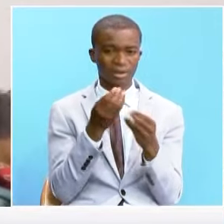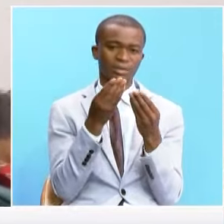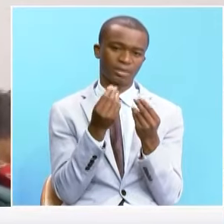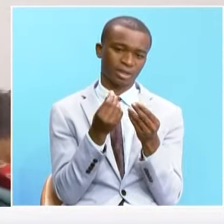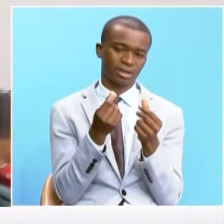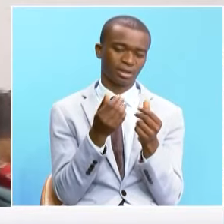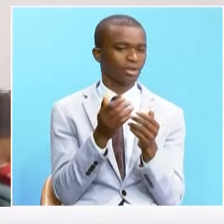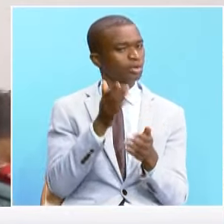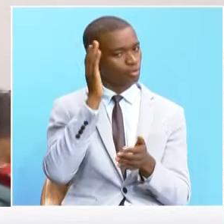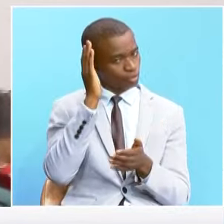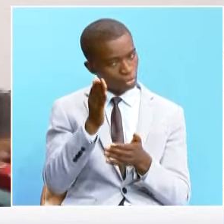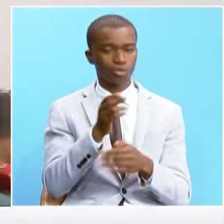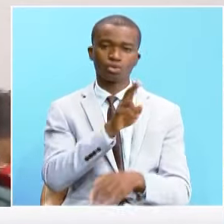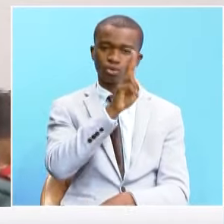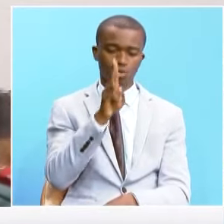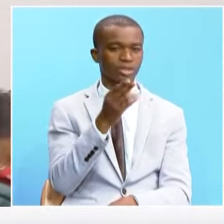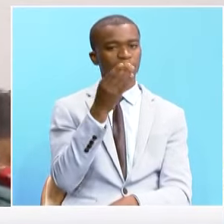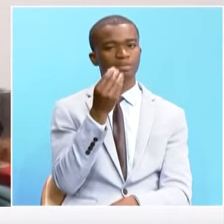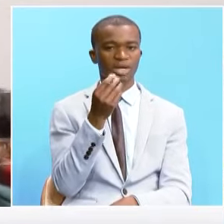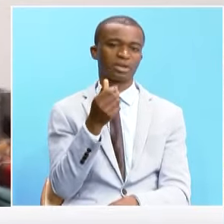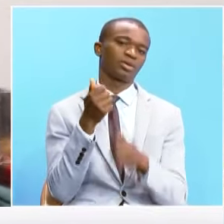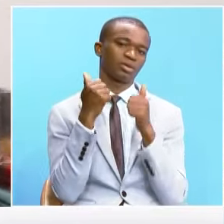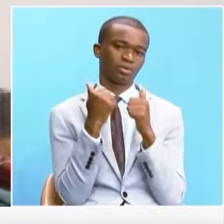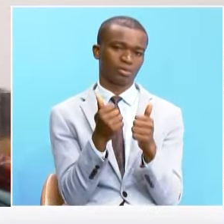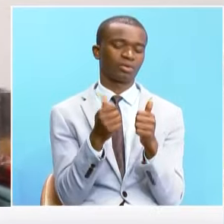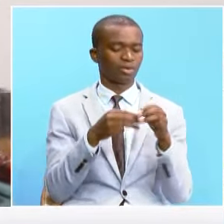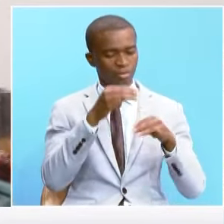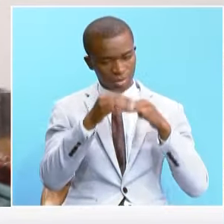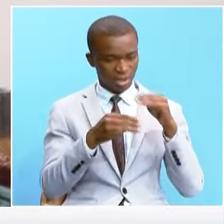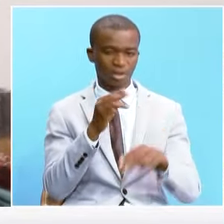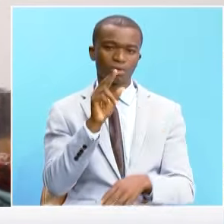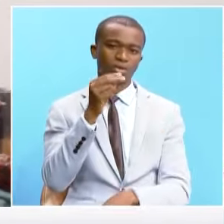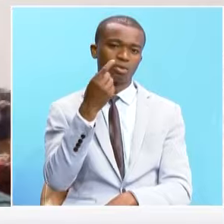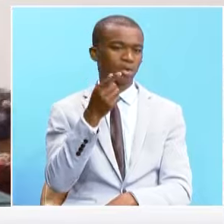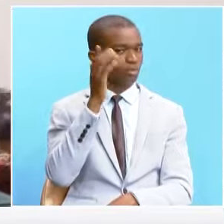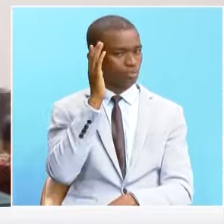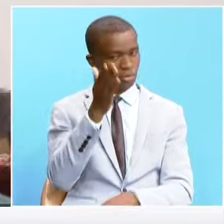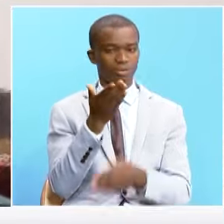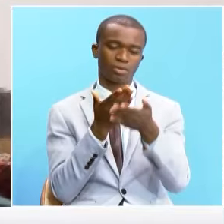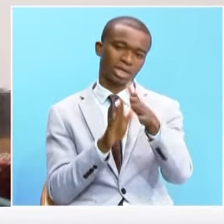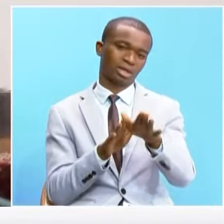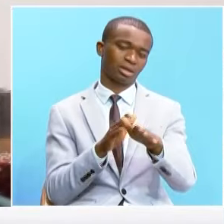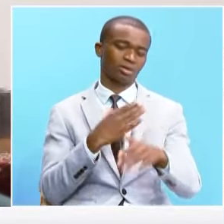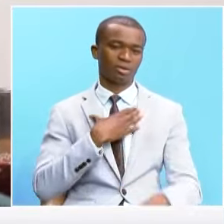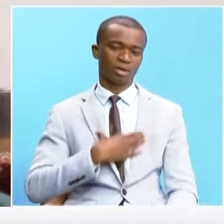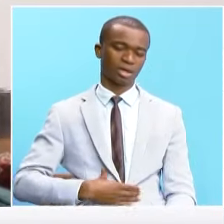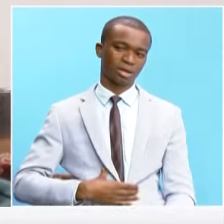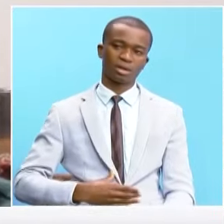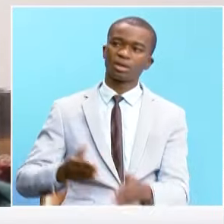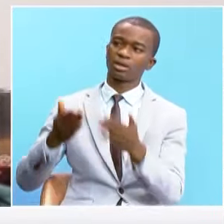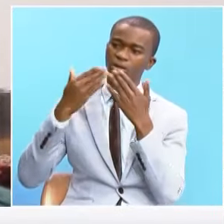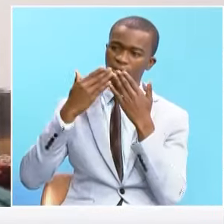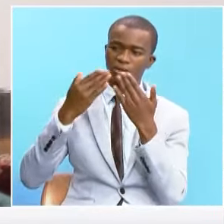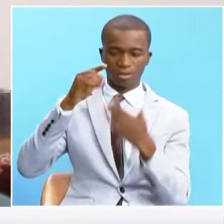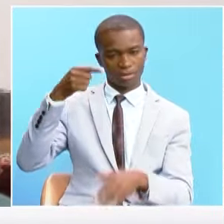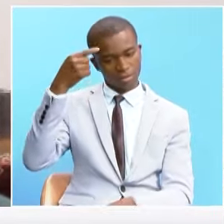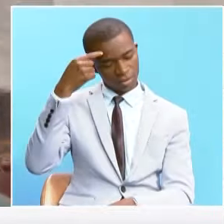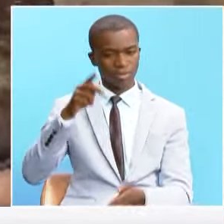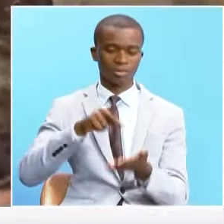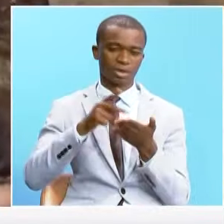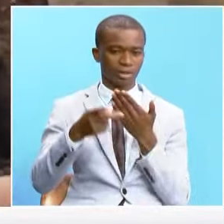put on the table, and at the end of the day, no one is going to die of hunger. So we're so grateful, and we are hoping this program will